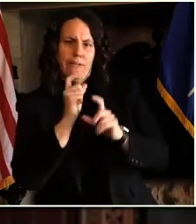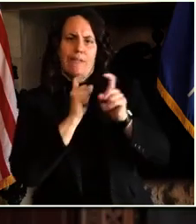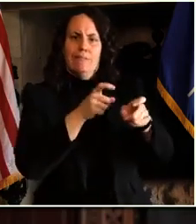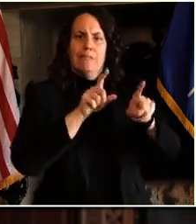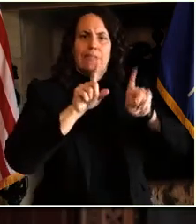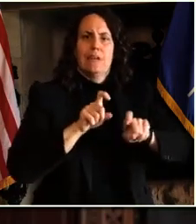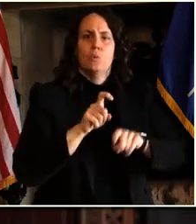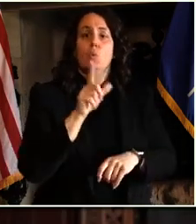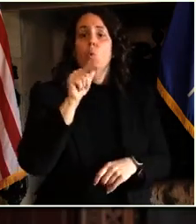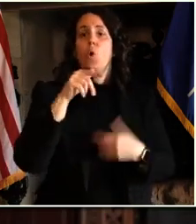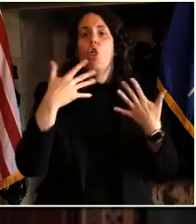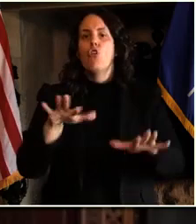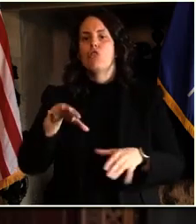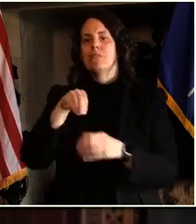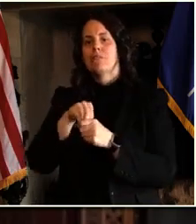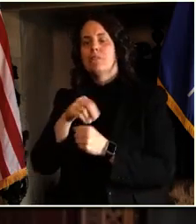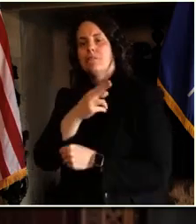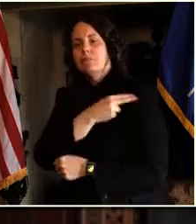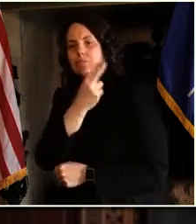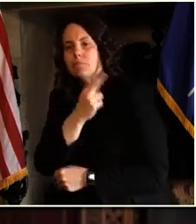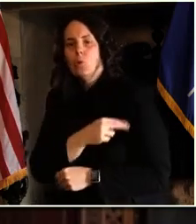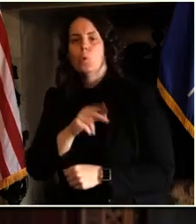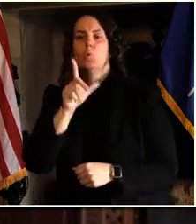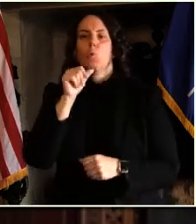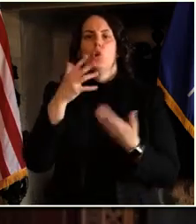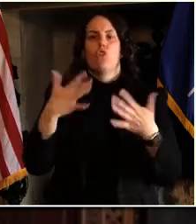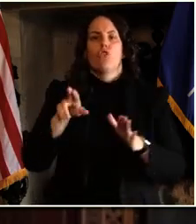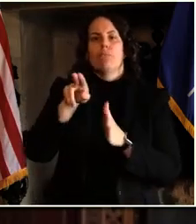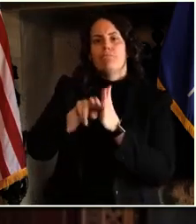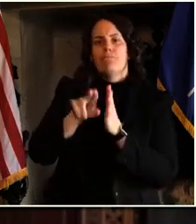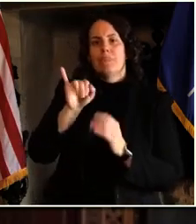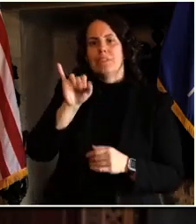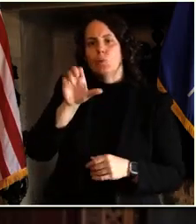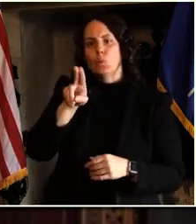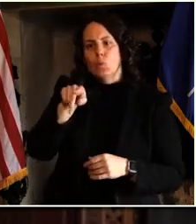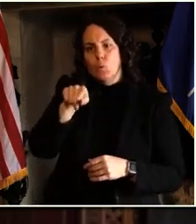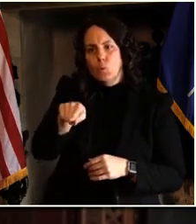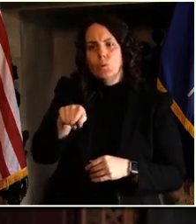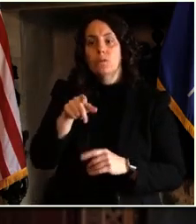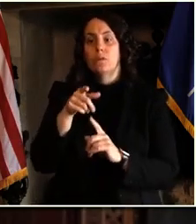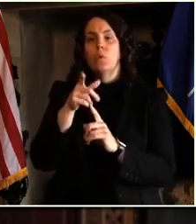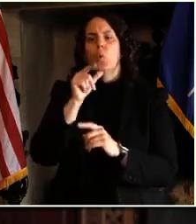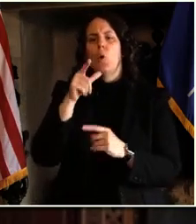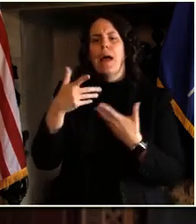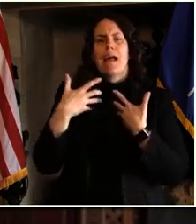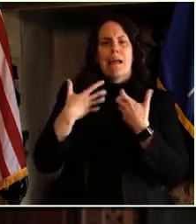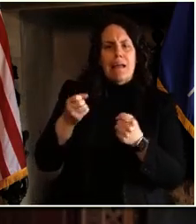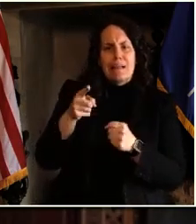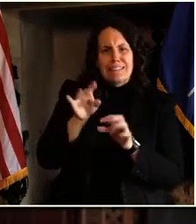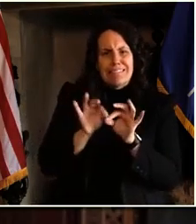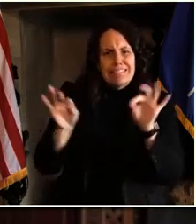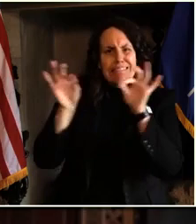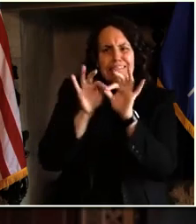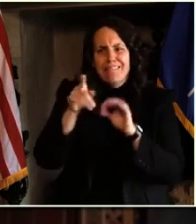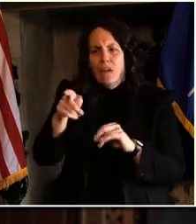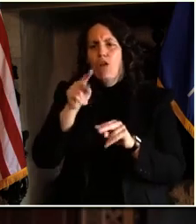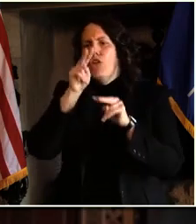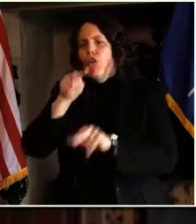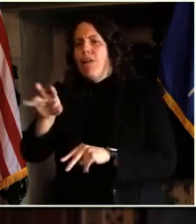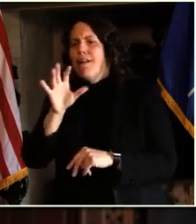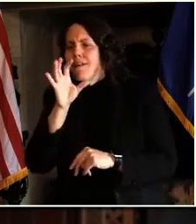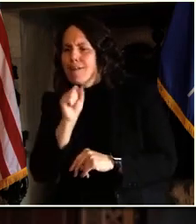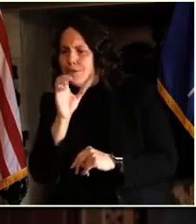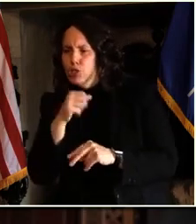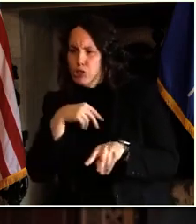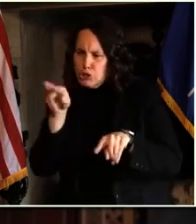from COVID-19, while continuing to work to expand our testing capacity so we are in the best position to respond to this